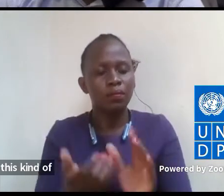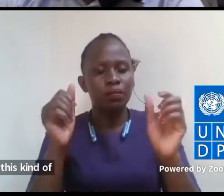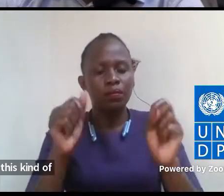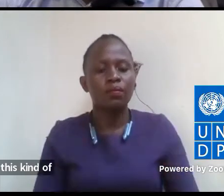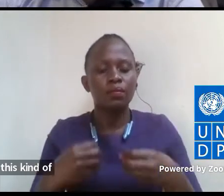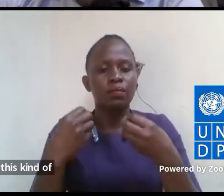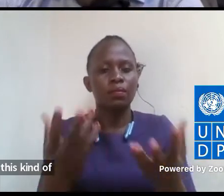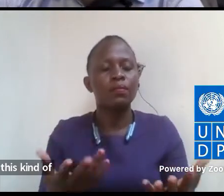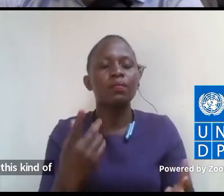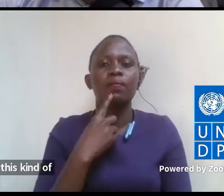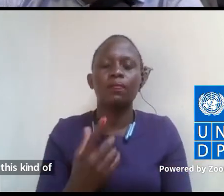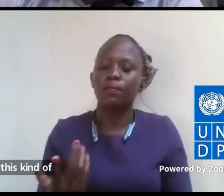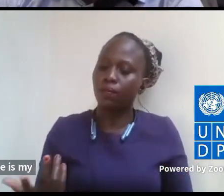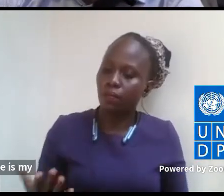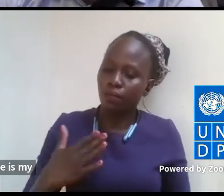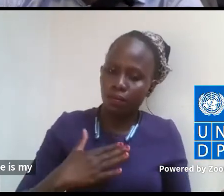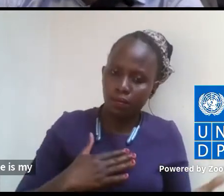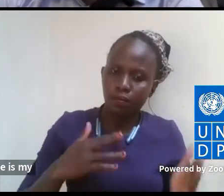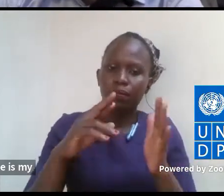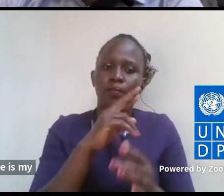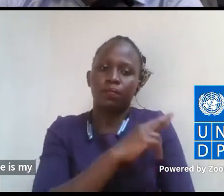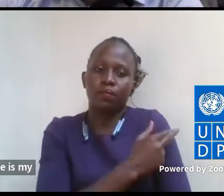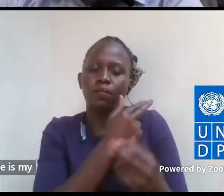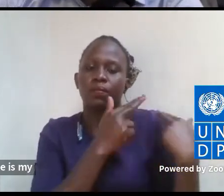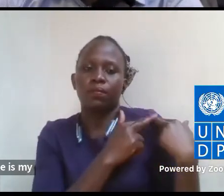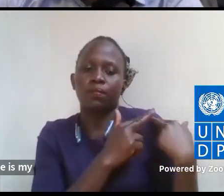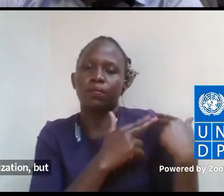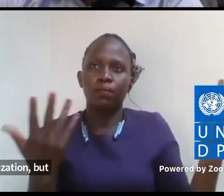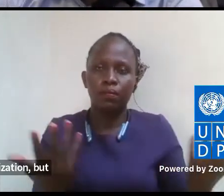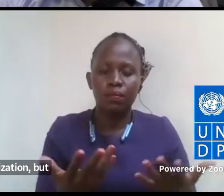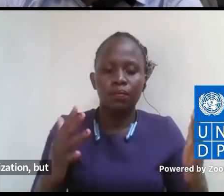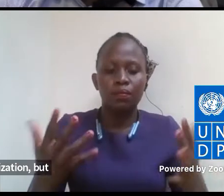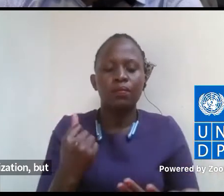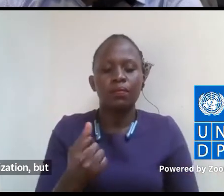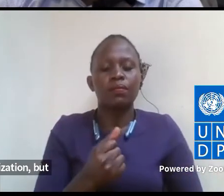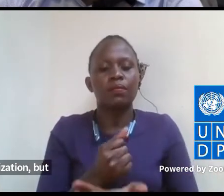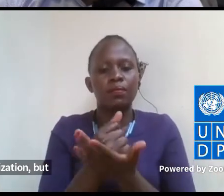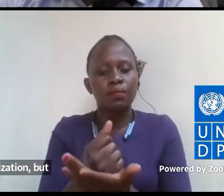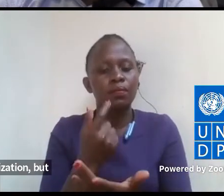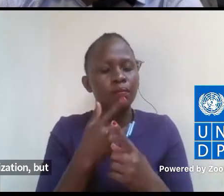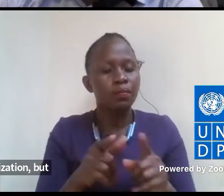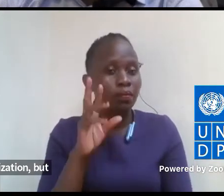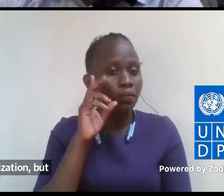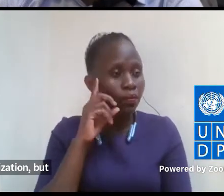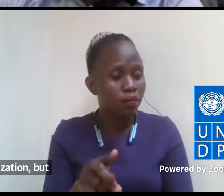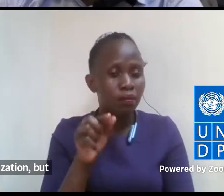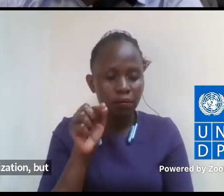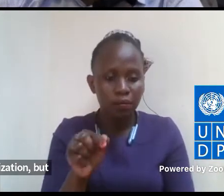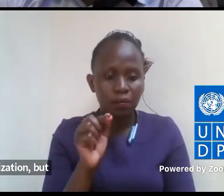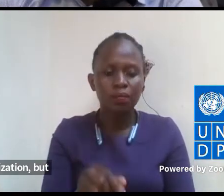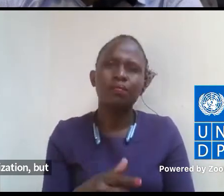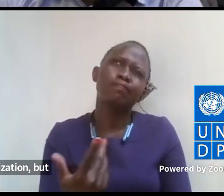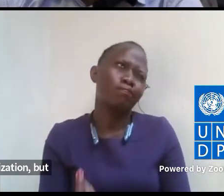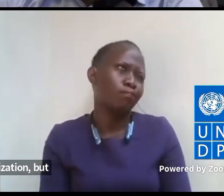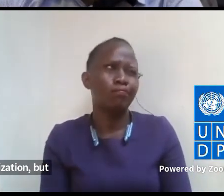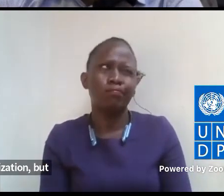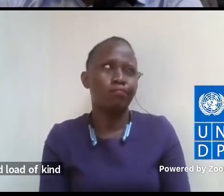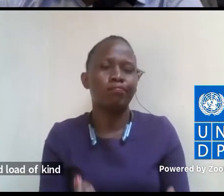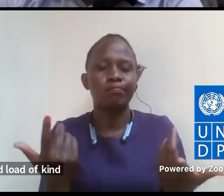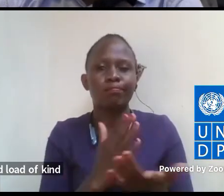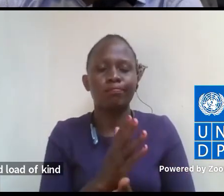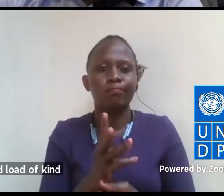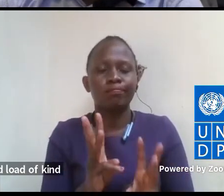is my role in this? How can I help this formalization? But for the formalized one, also they lack a lot of kind of business